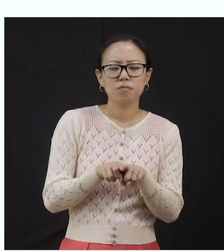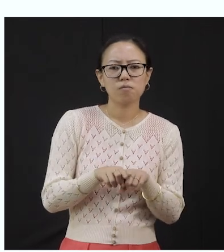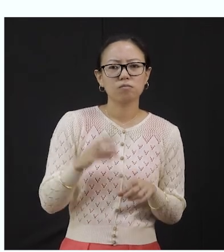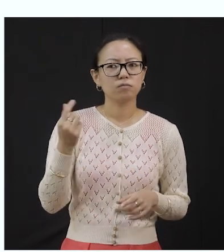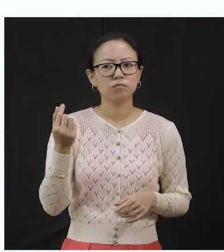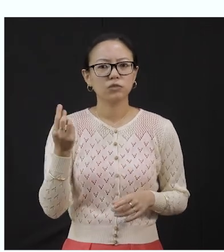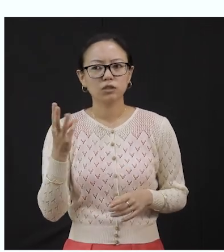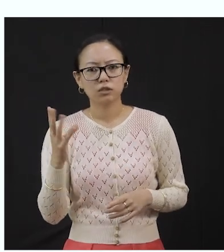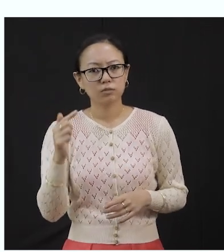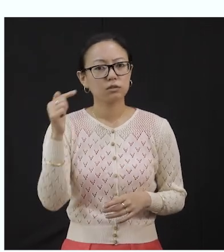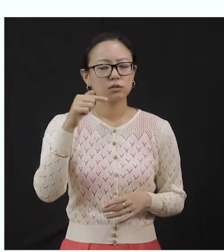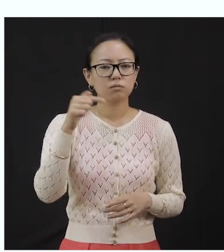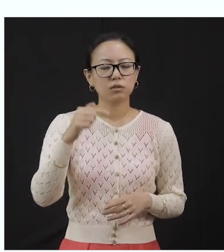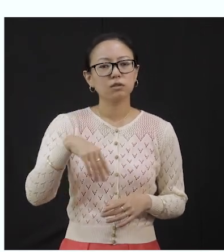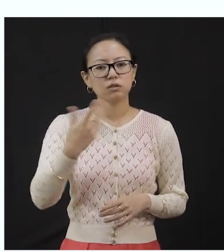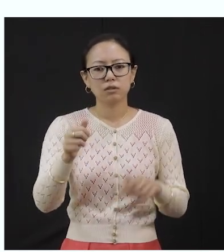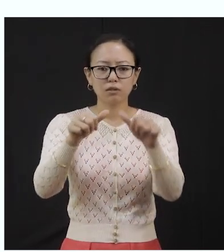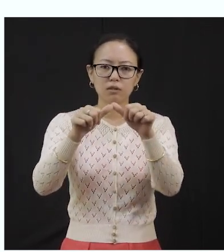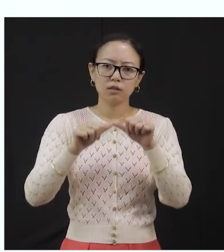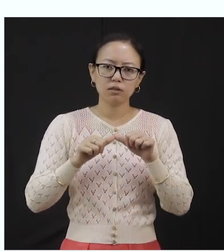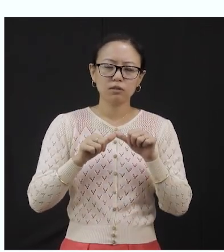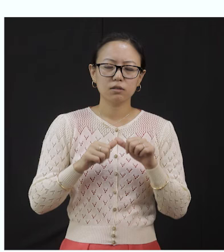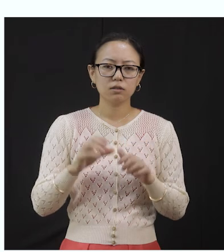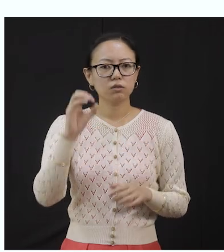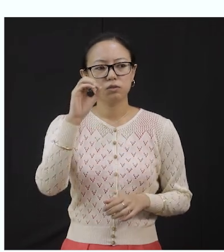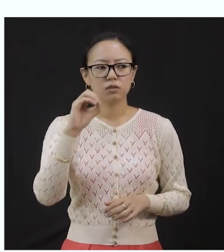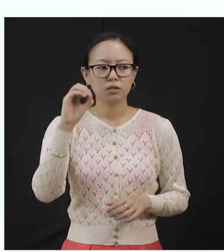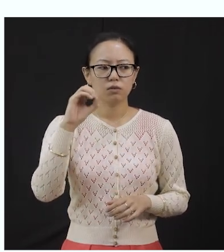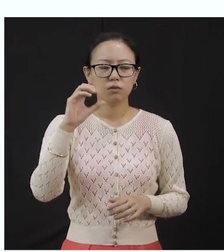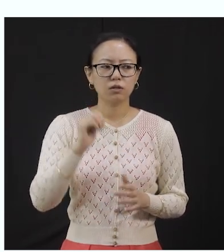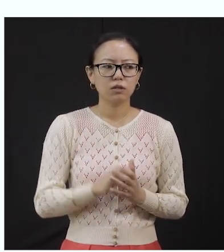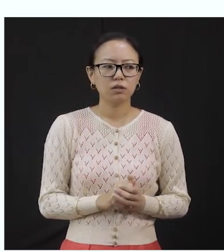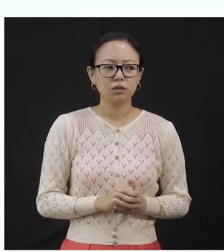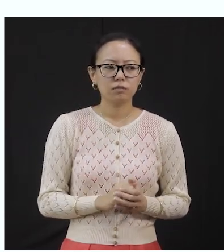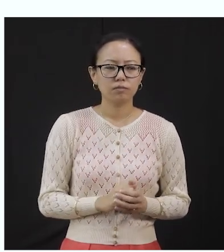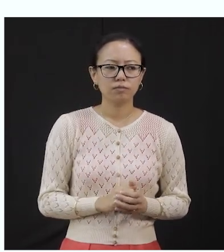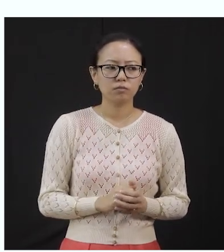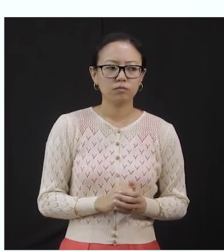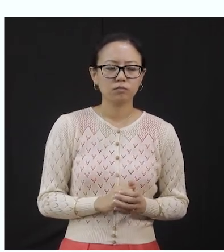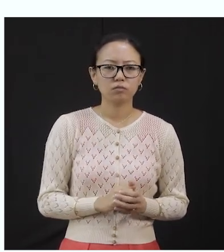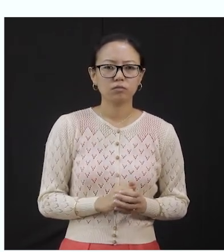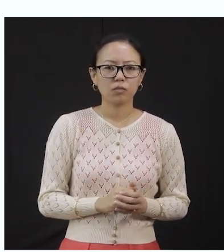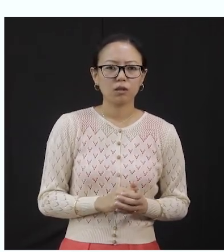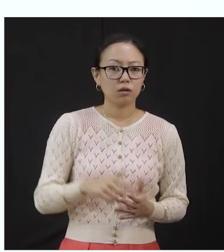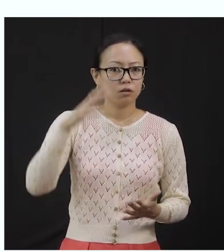is 0. Yes, the answer is 0. And try to identify this